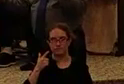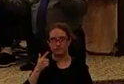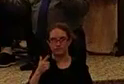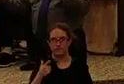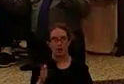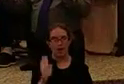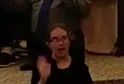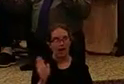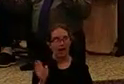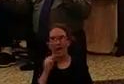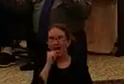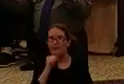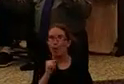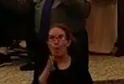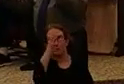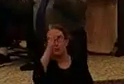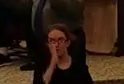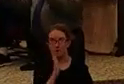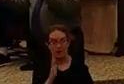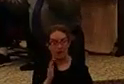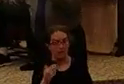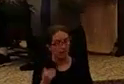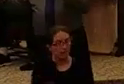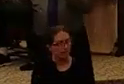Hello, I told you God he'd have a gun.